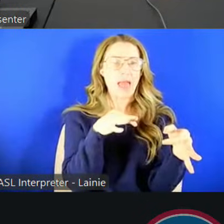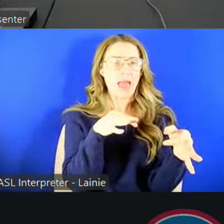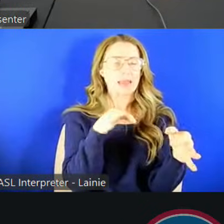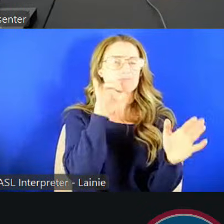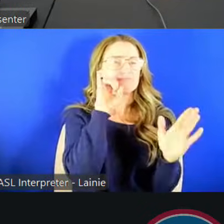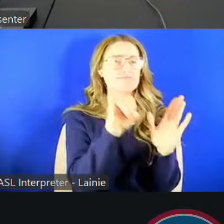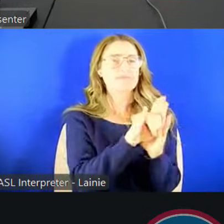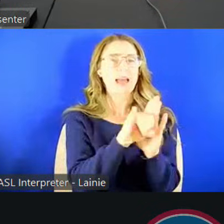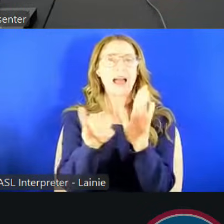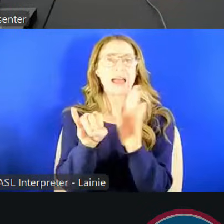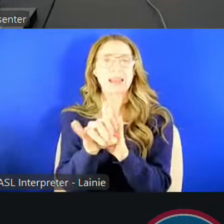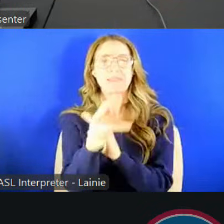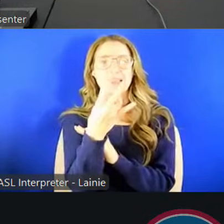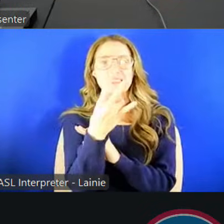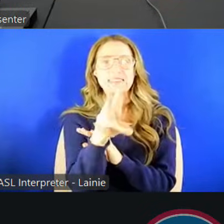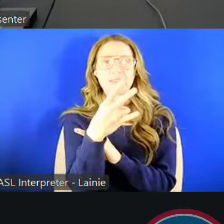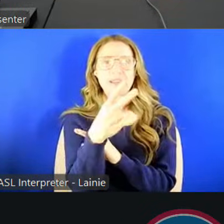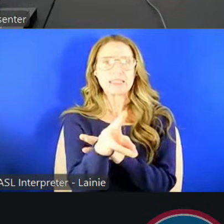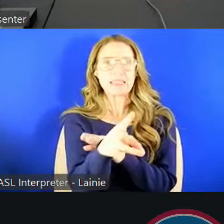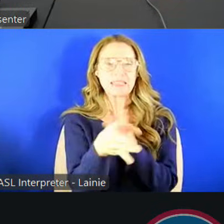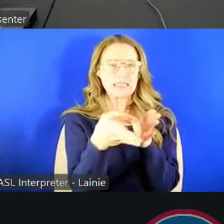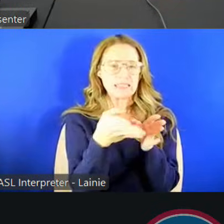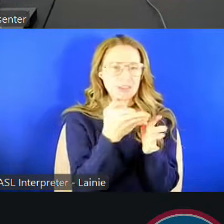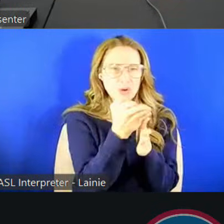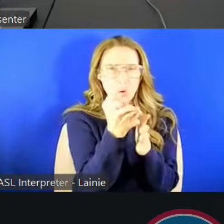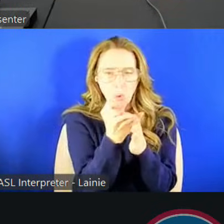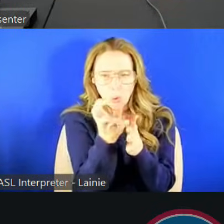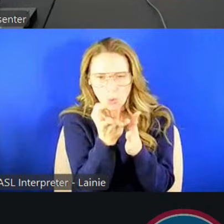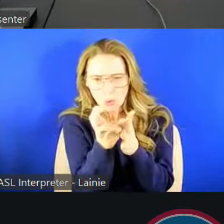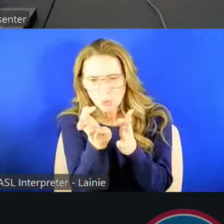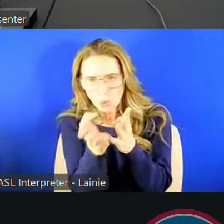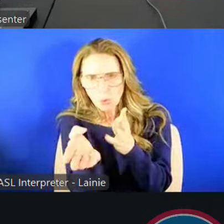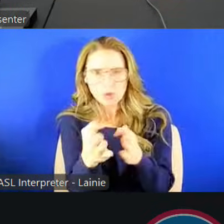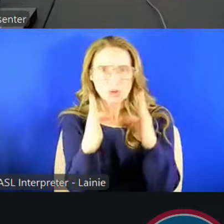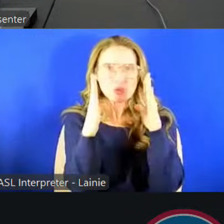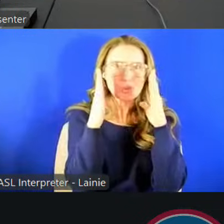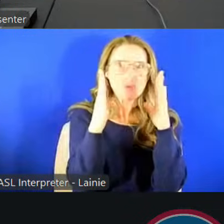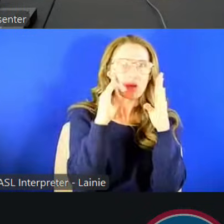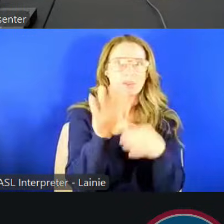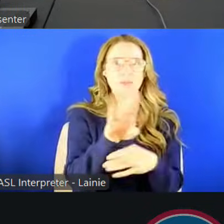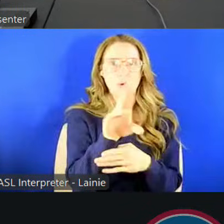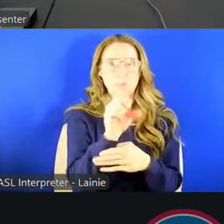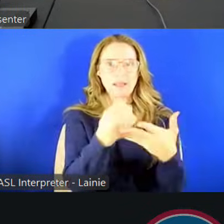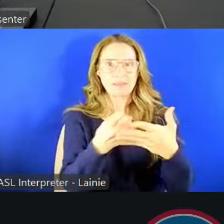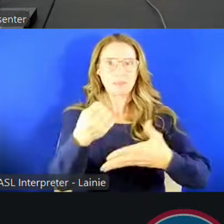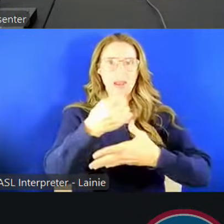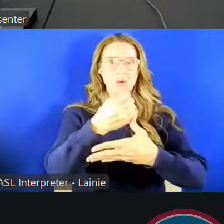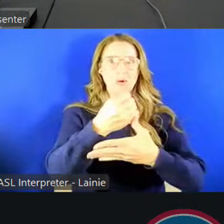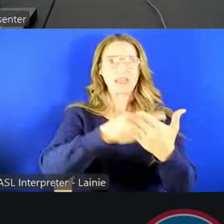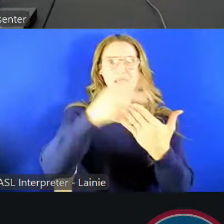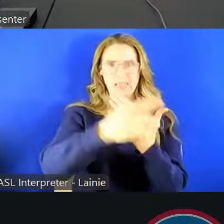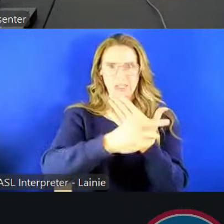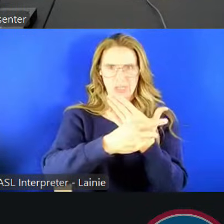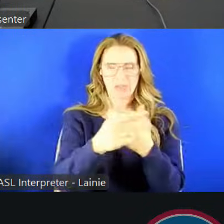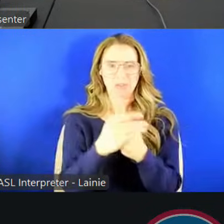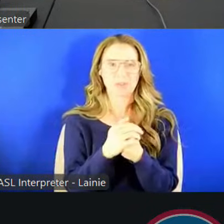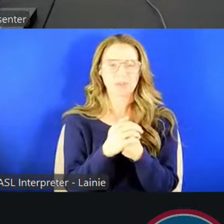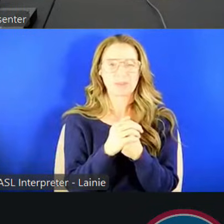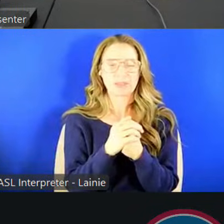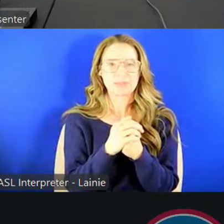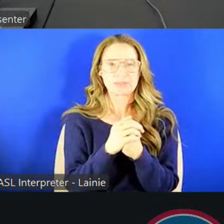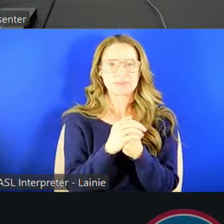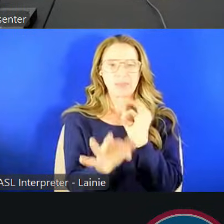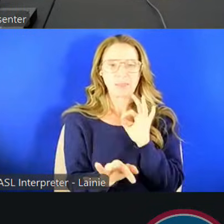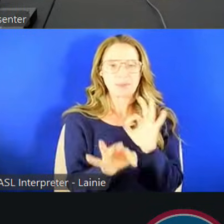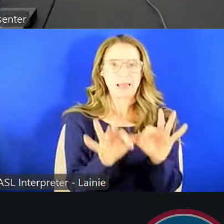identified 17 corridors to focus on for bus priority initiatives. These were selected